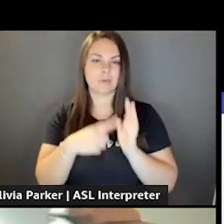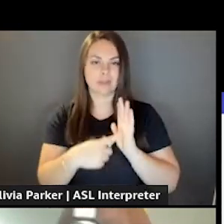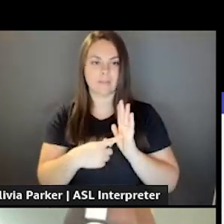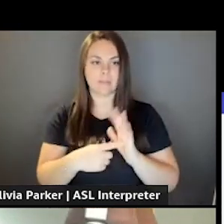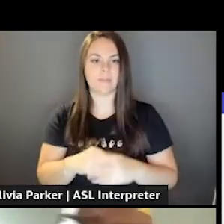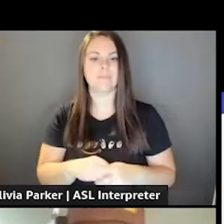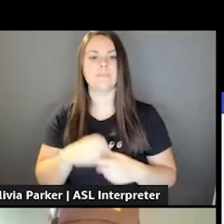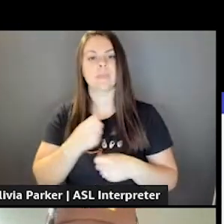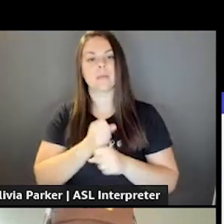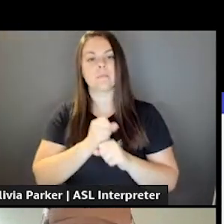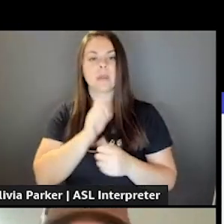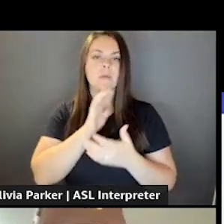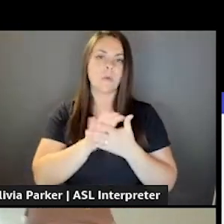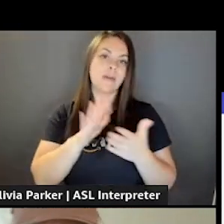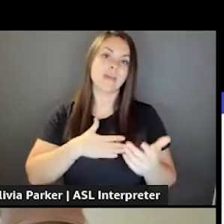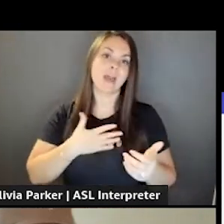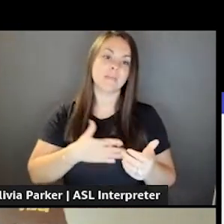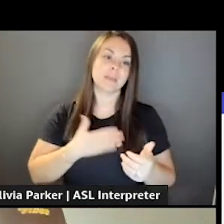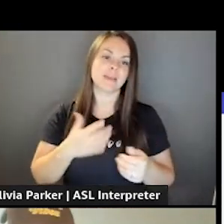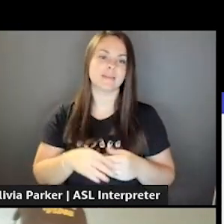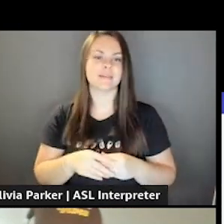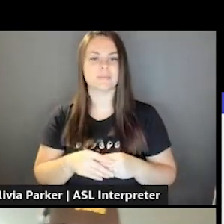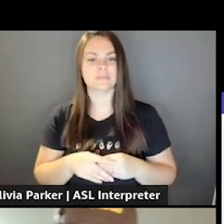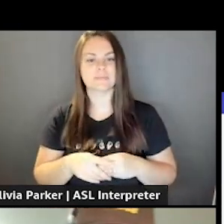make wife happy,